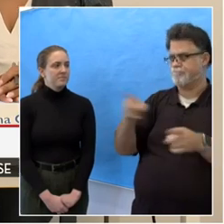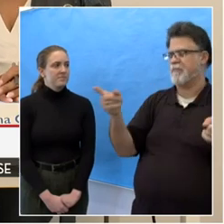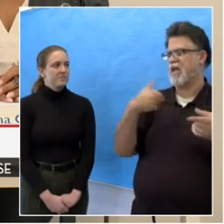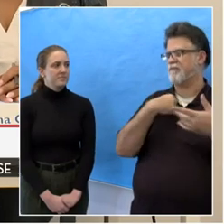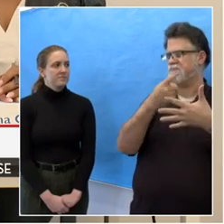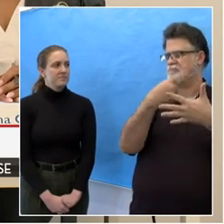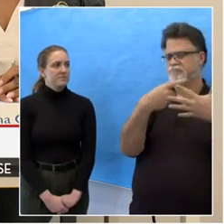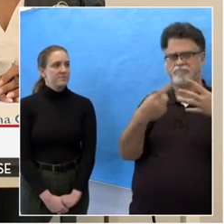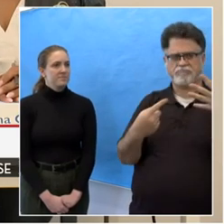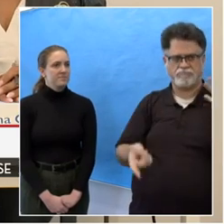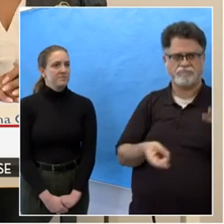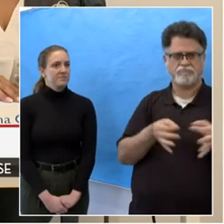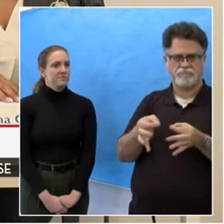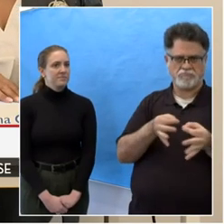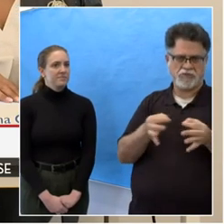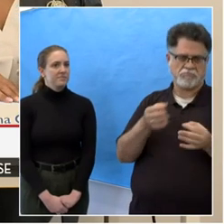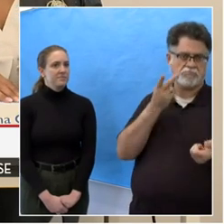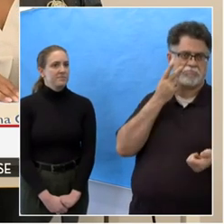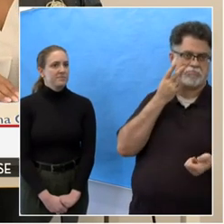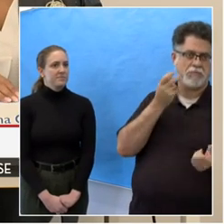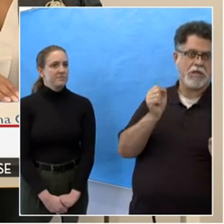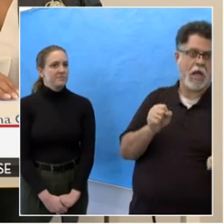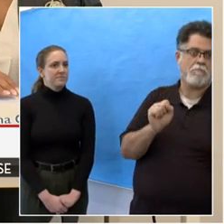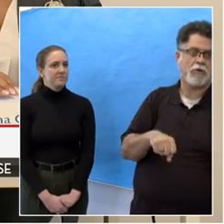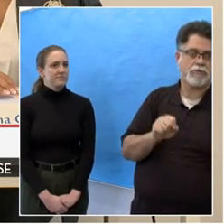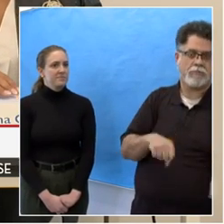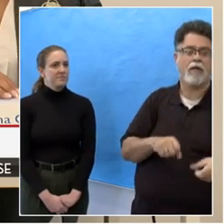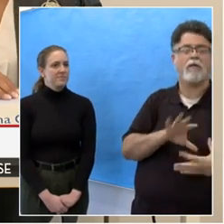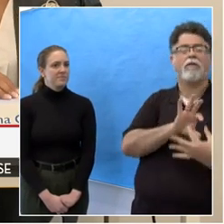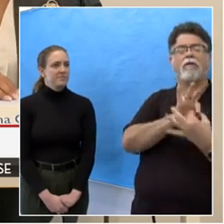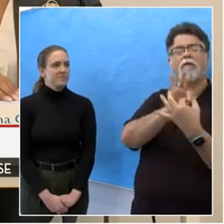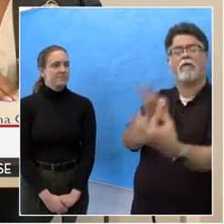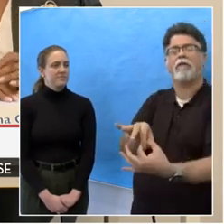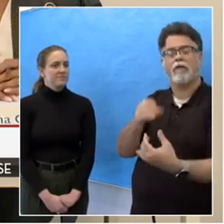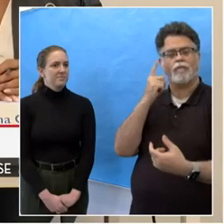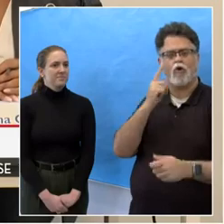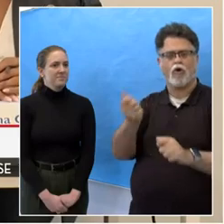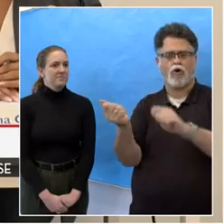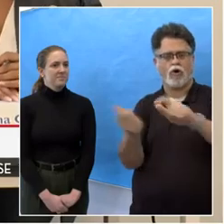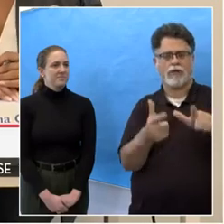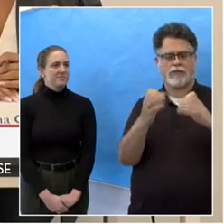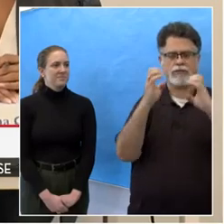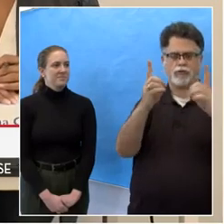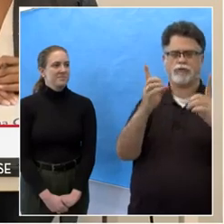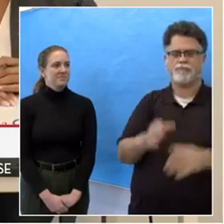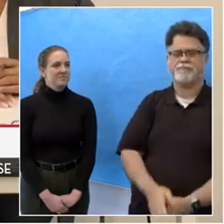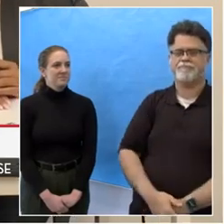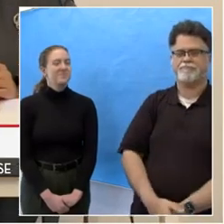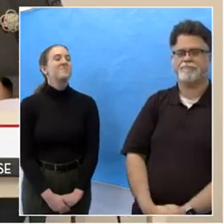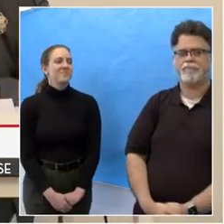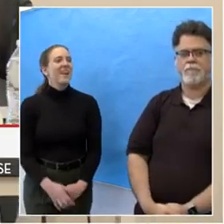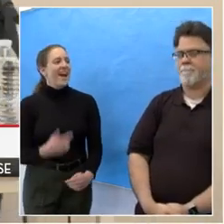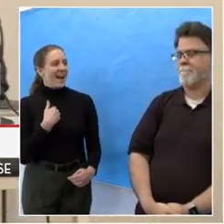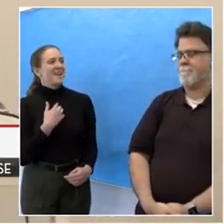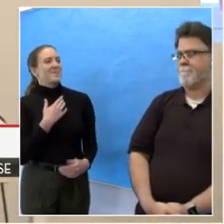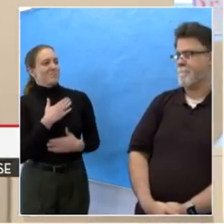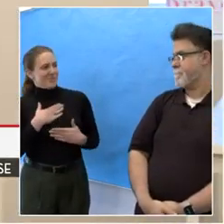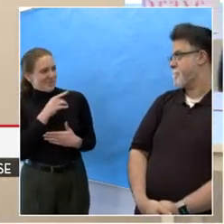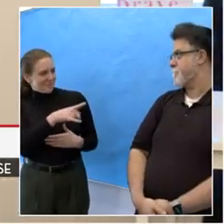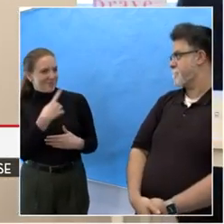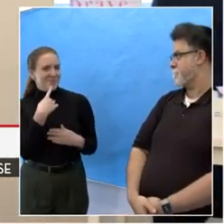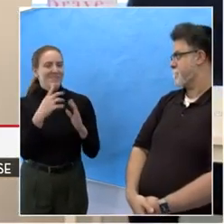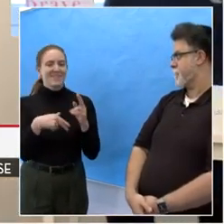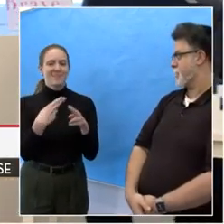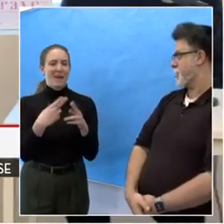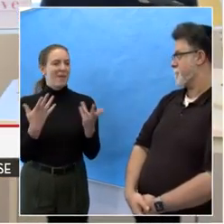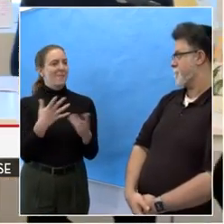of our educators. I can appreciate what you said about literacy is life, and we are definitely grateful for OSSI's